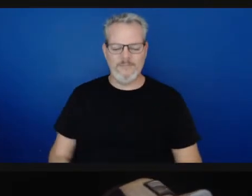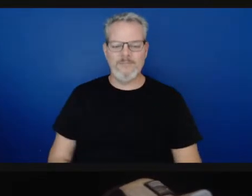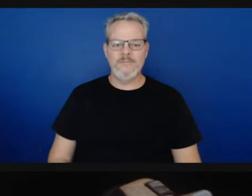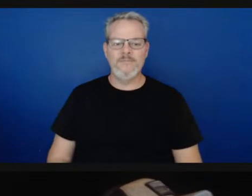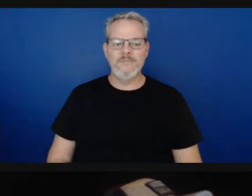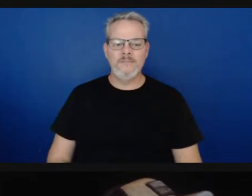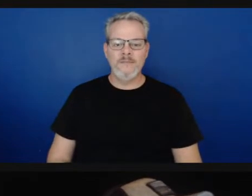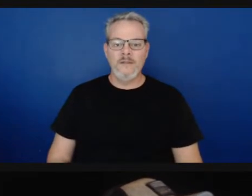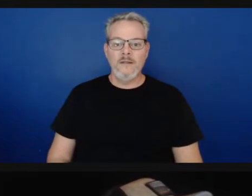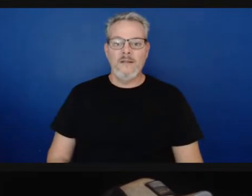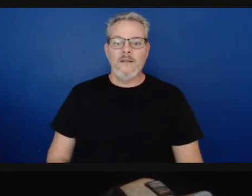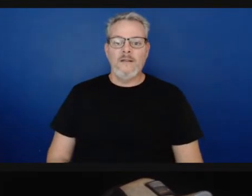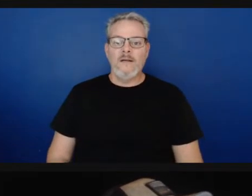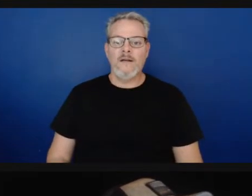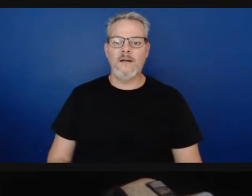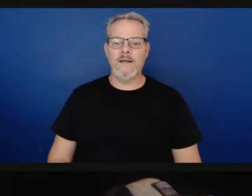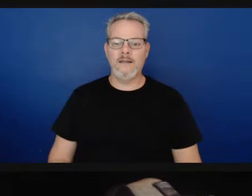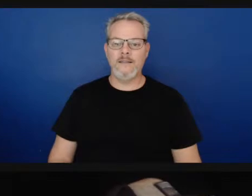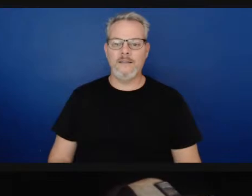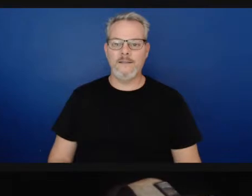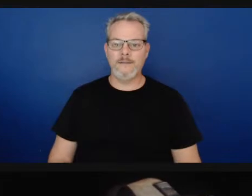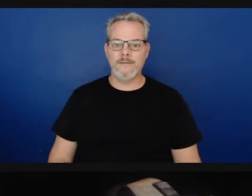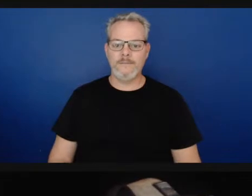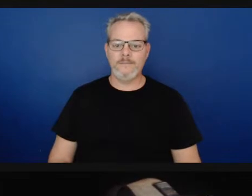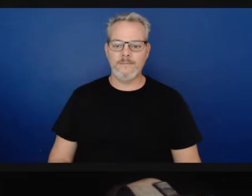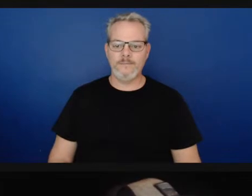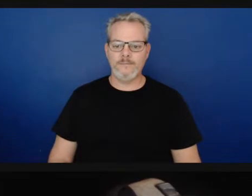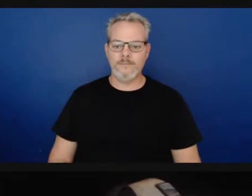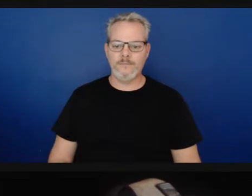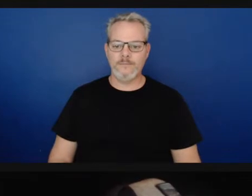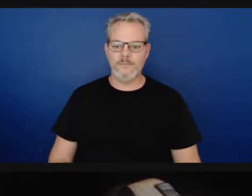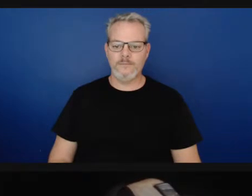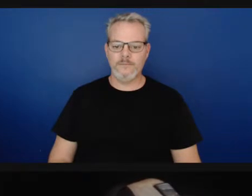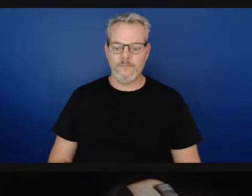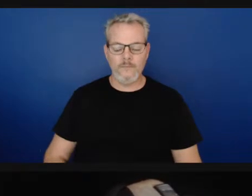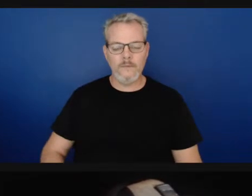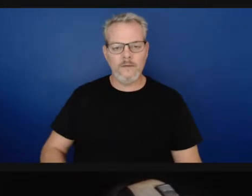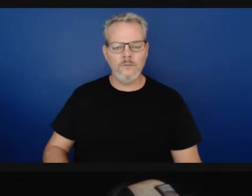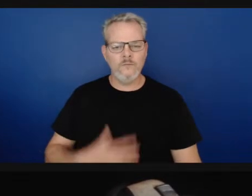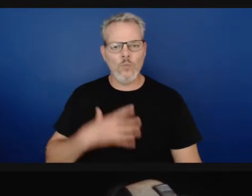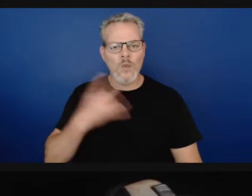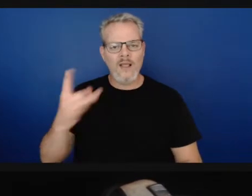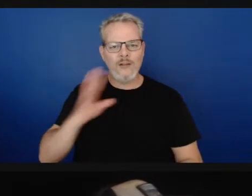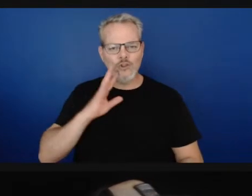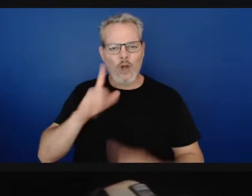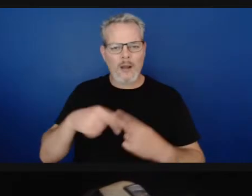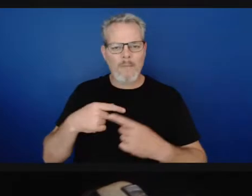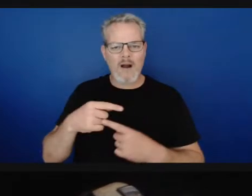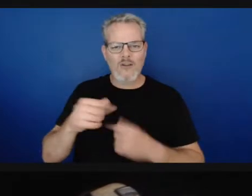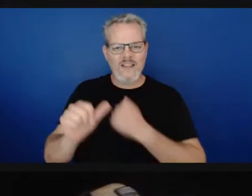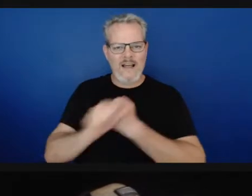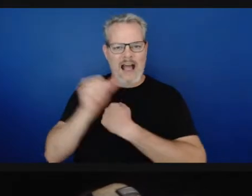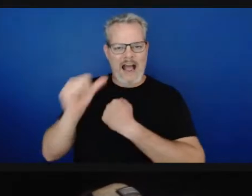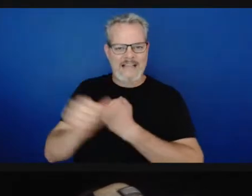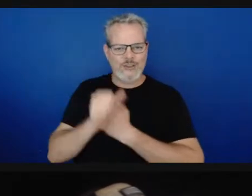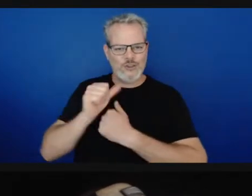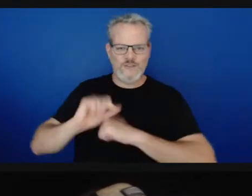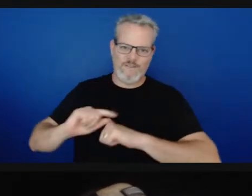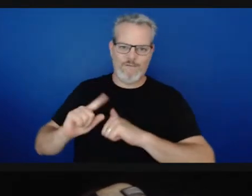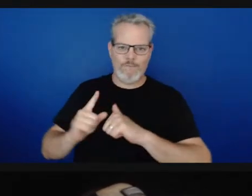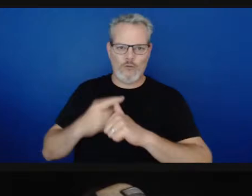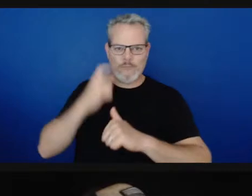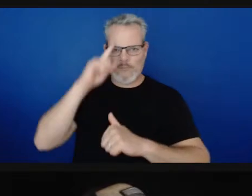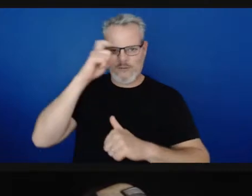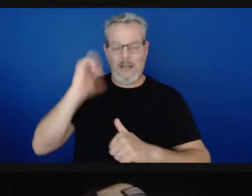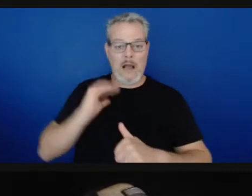So, stepping through, we like to always talk about volcanic hazards first, because our mission is to improve